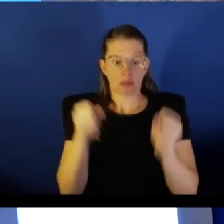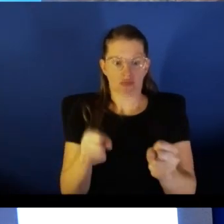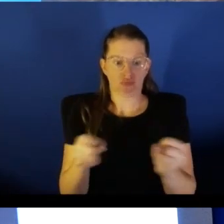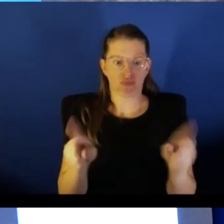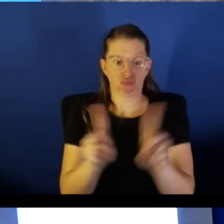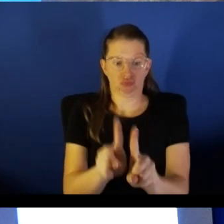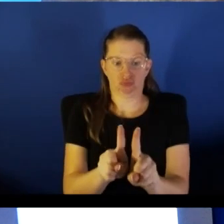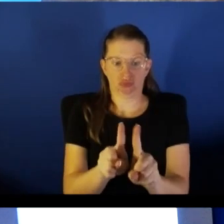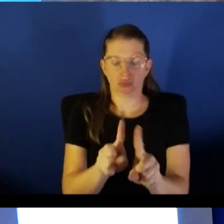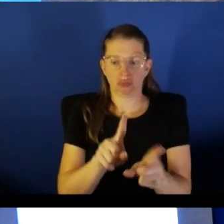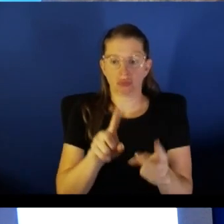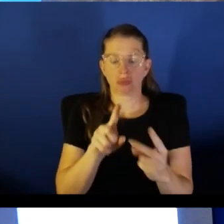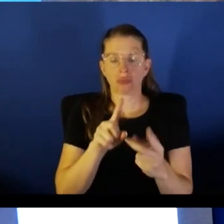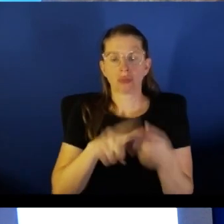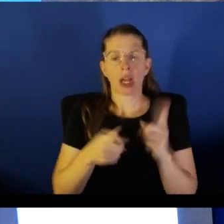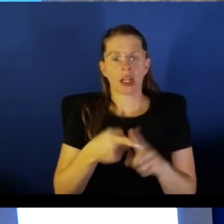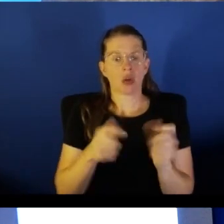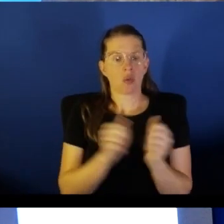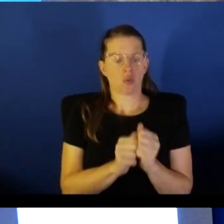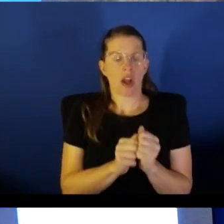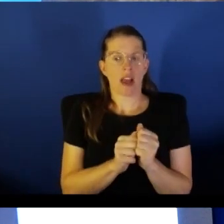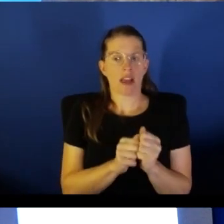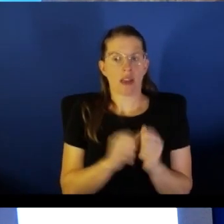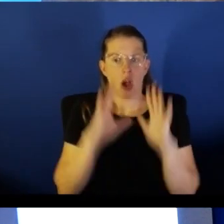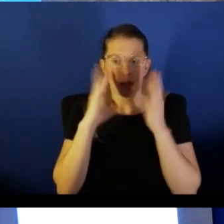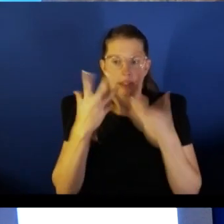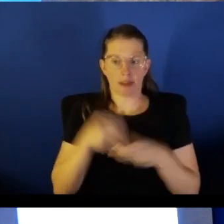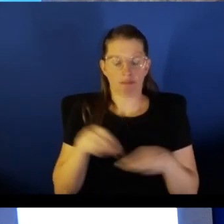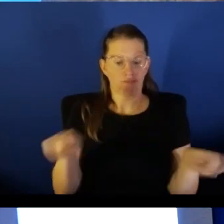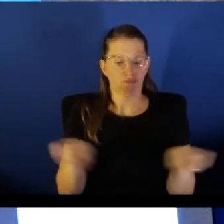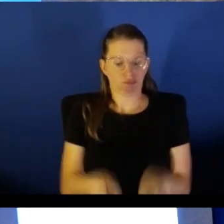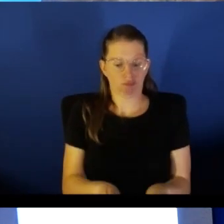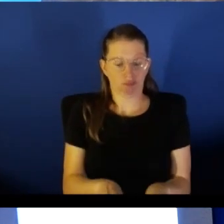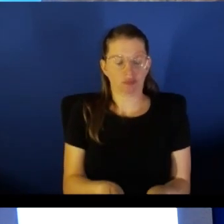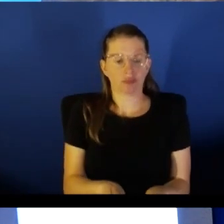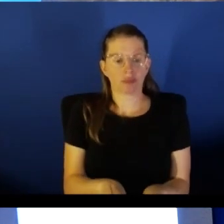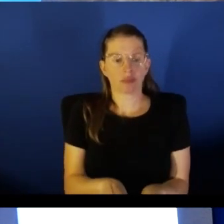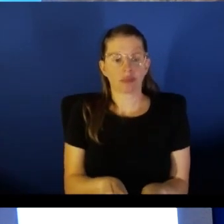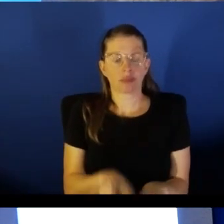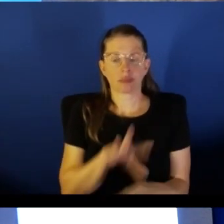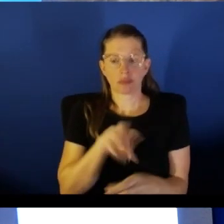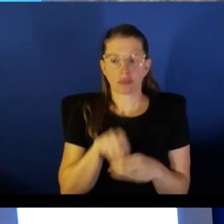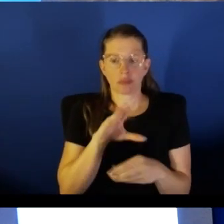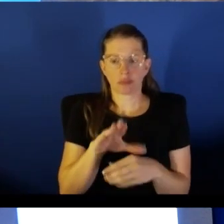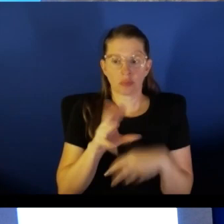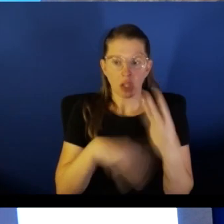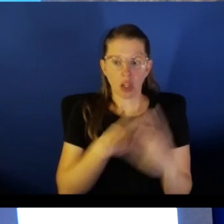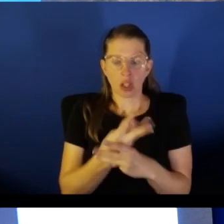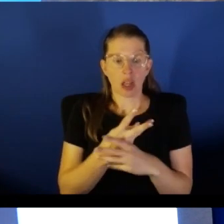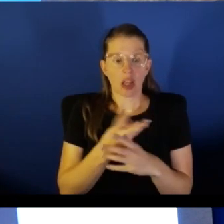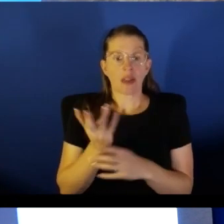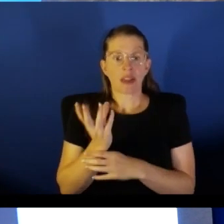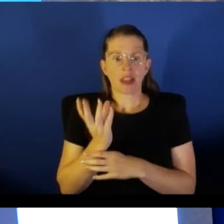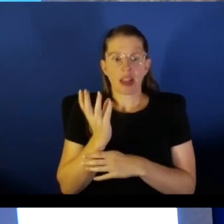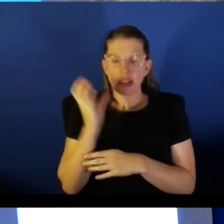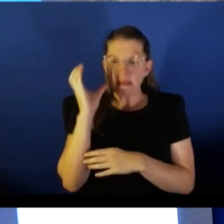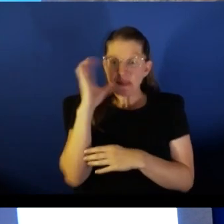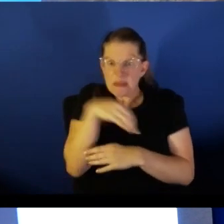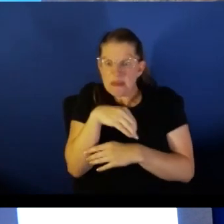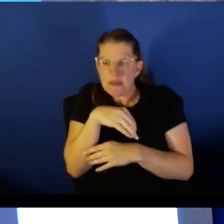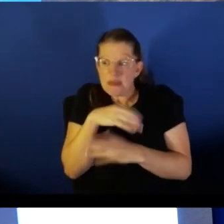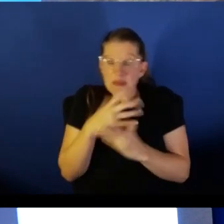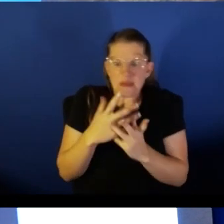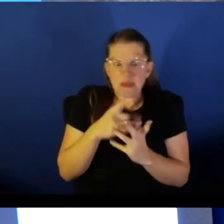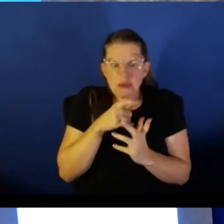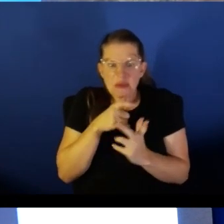autism, and they sit next to them, and they're entrenched in their world, and they get to kind of demystify this word that kids hear